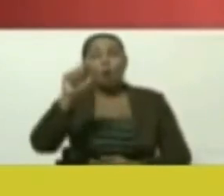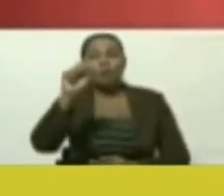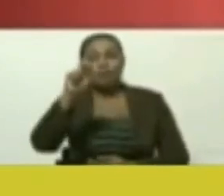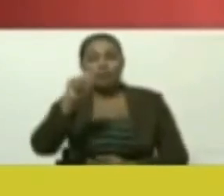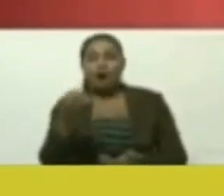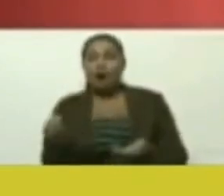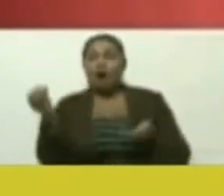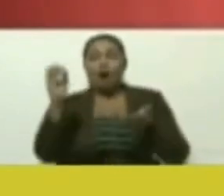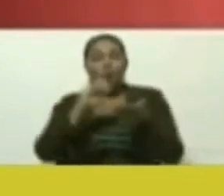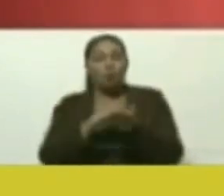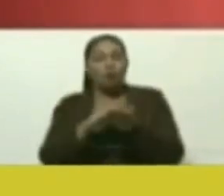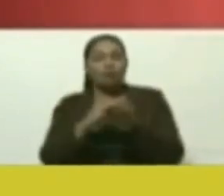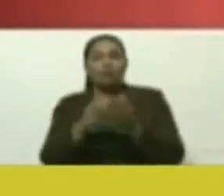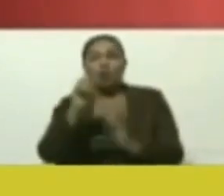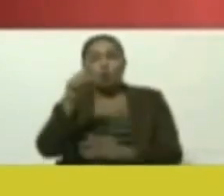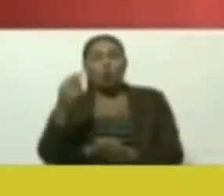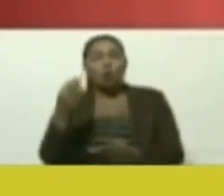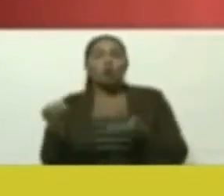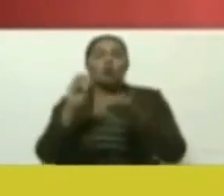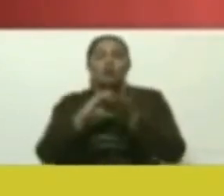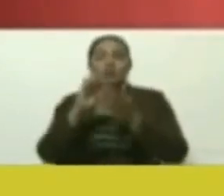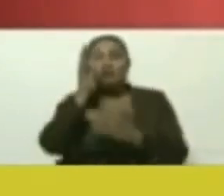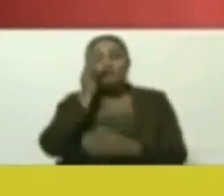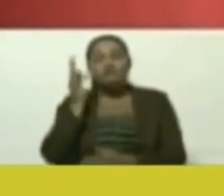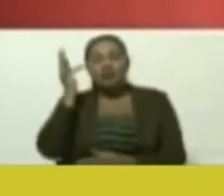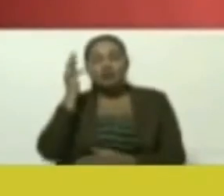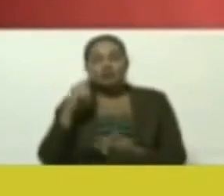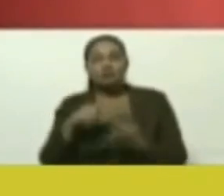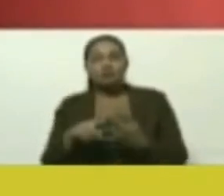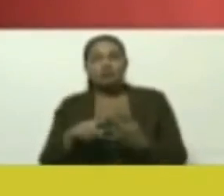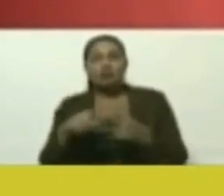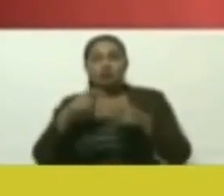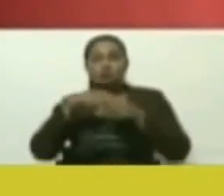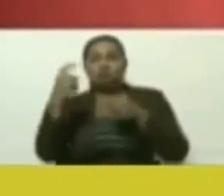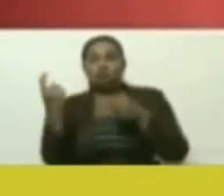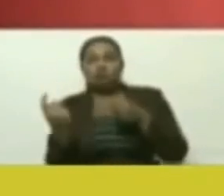They are now out of NATO, and they have come back again.